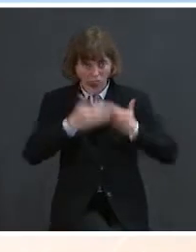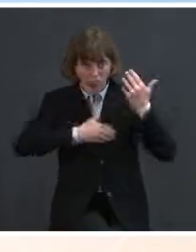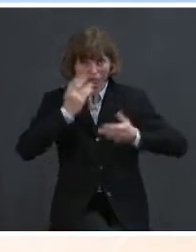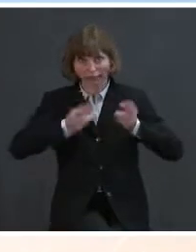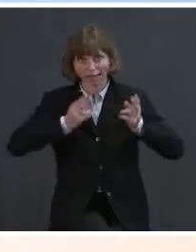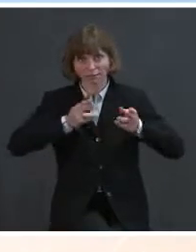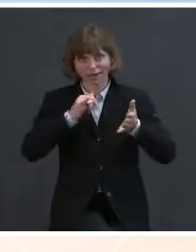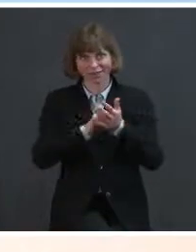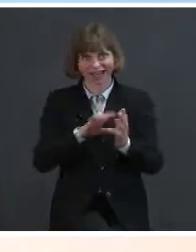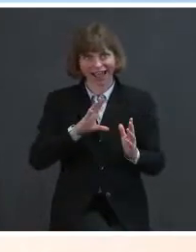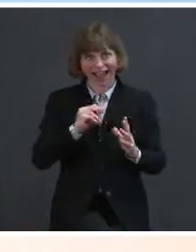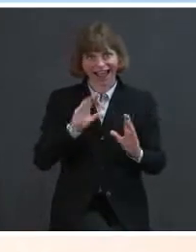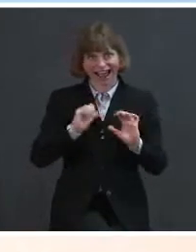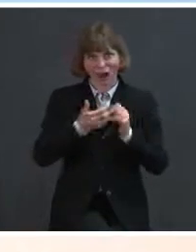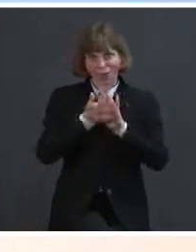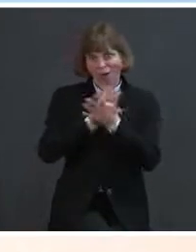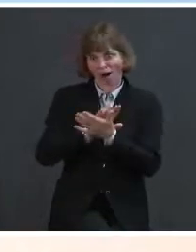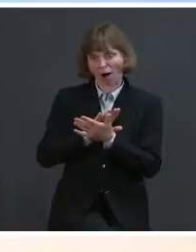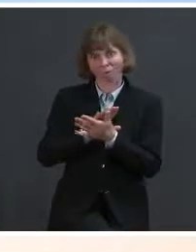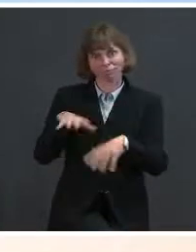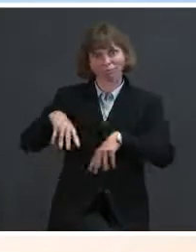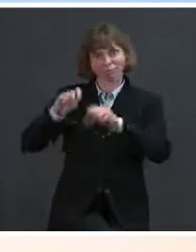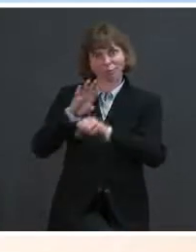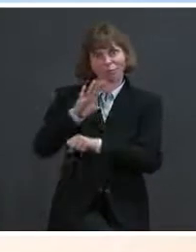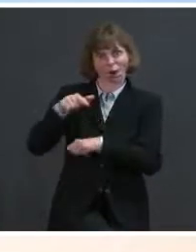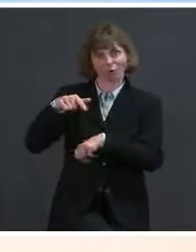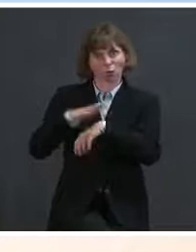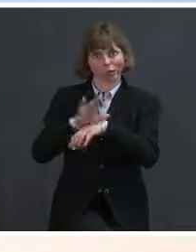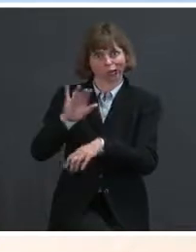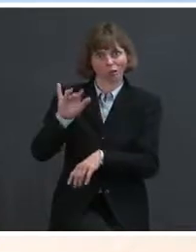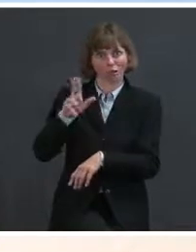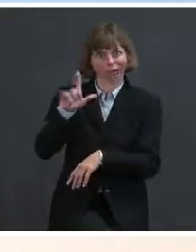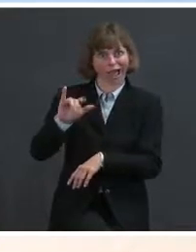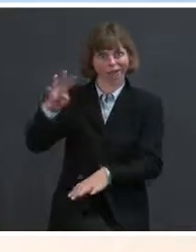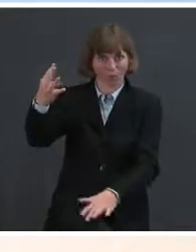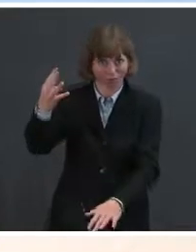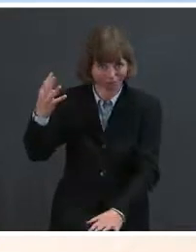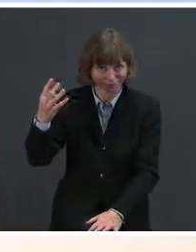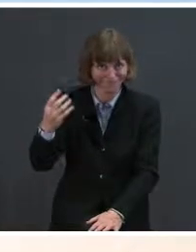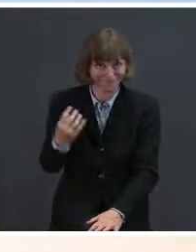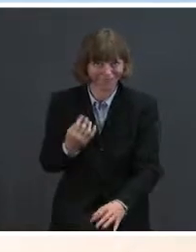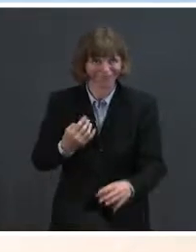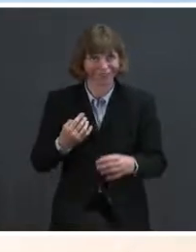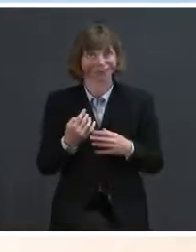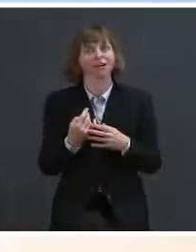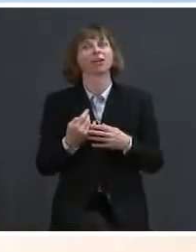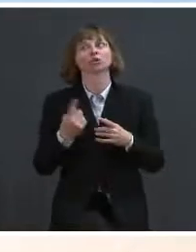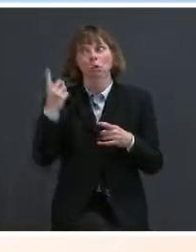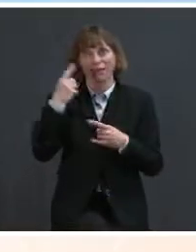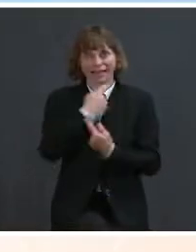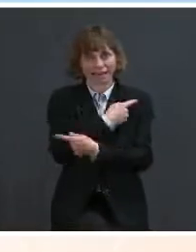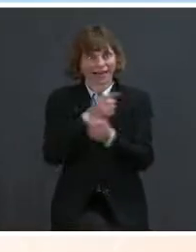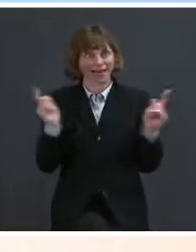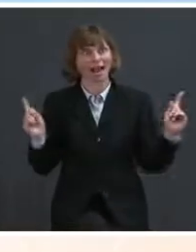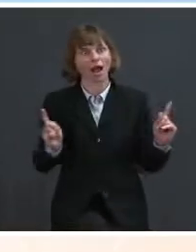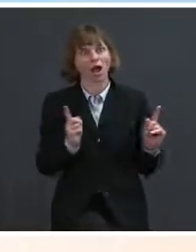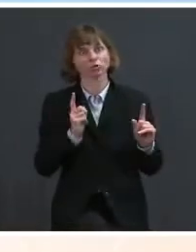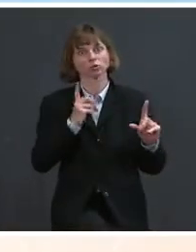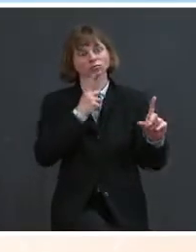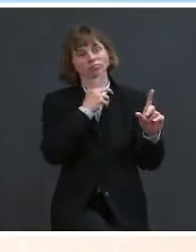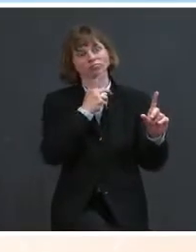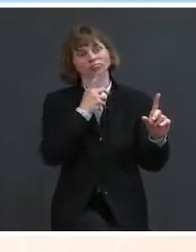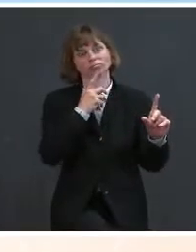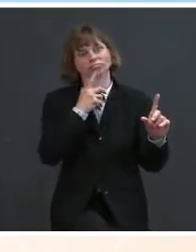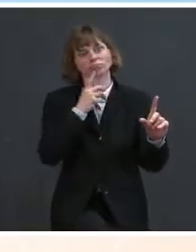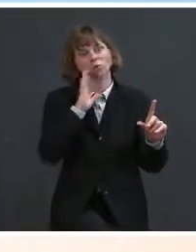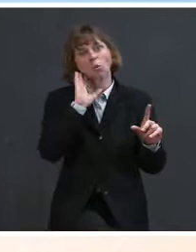4th barbecues. So first, he announced the plans to deliver vaccines directly to up to 700 additional